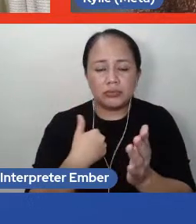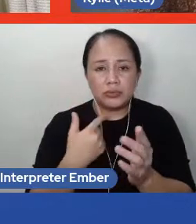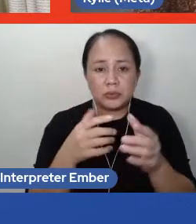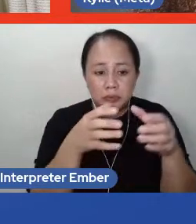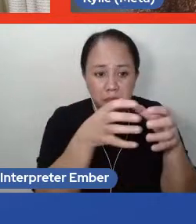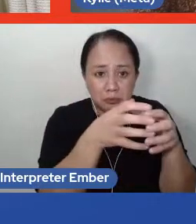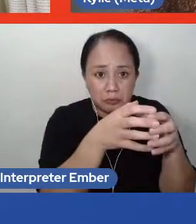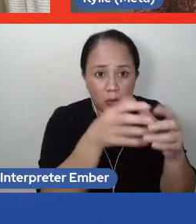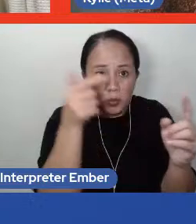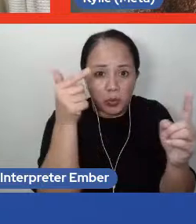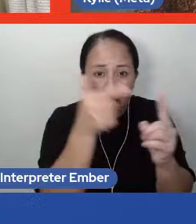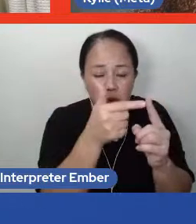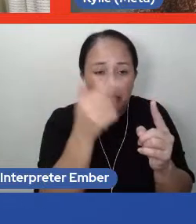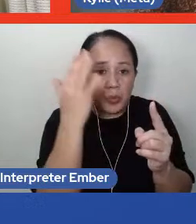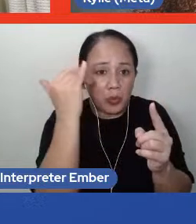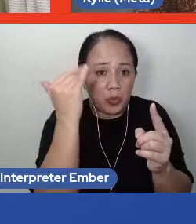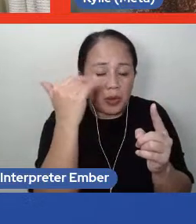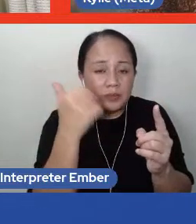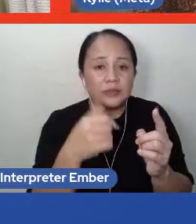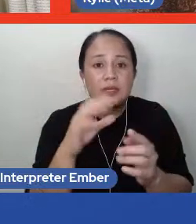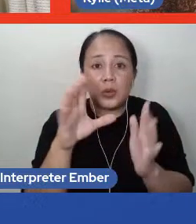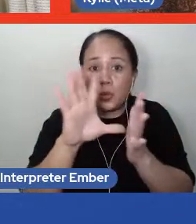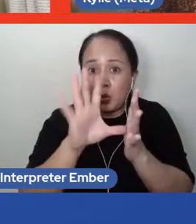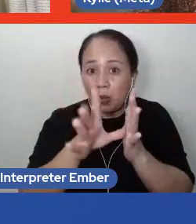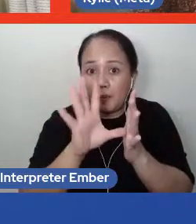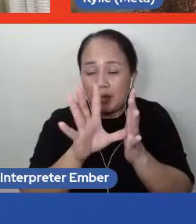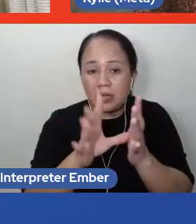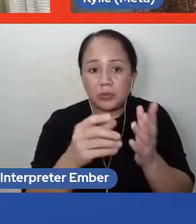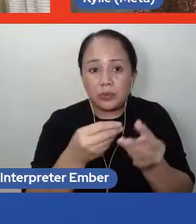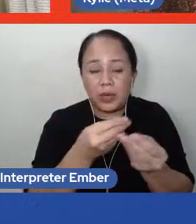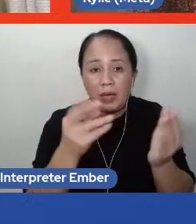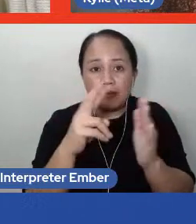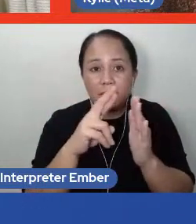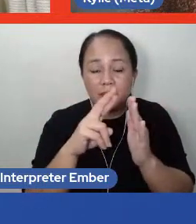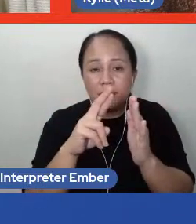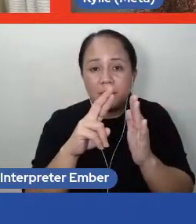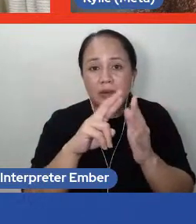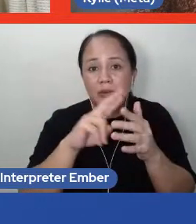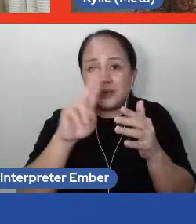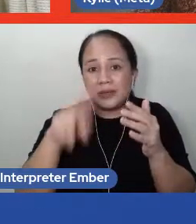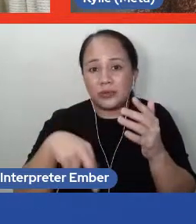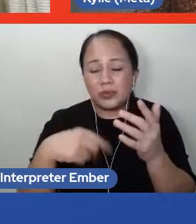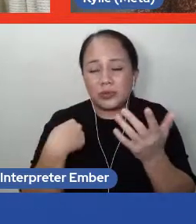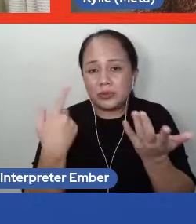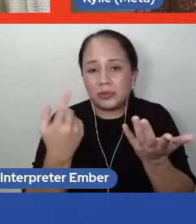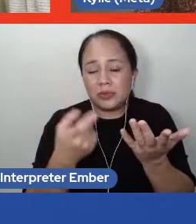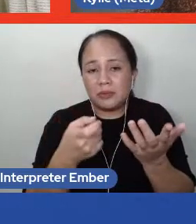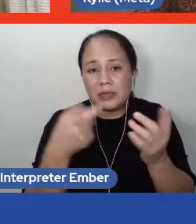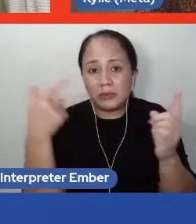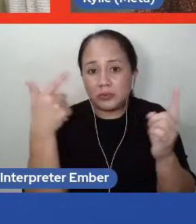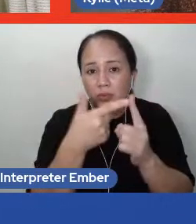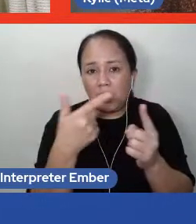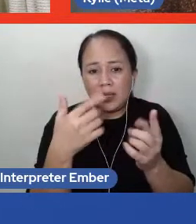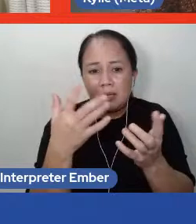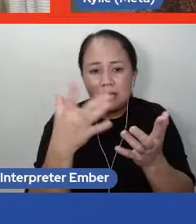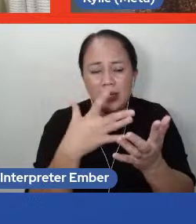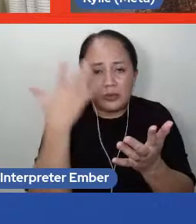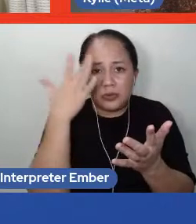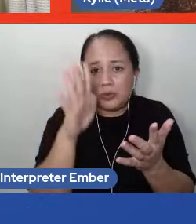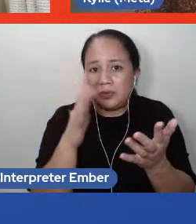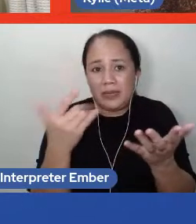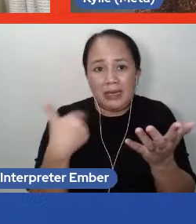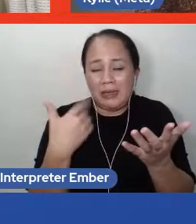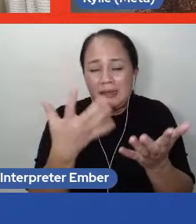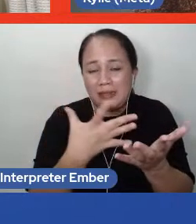only because the Commission on Elections issued a resolution that bans micro targeting, and I'd like to know how this is